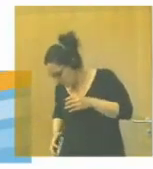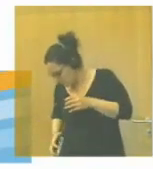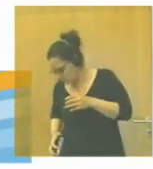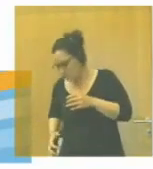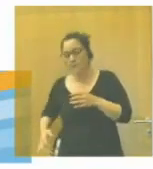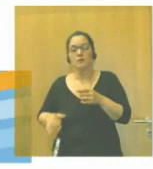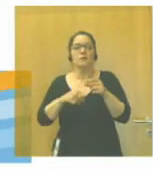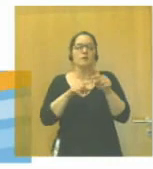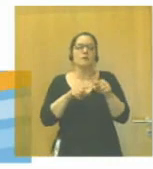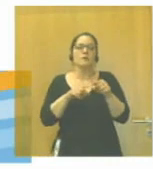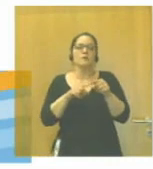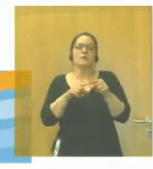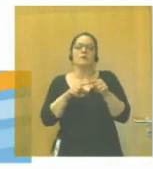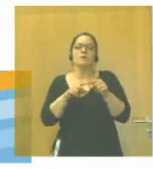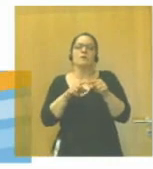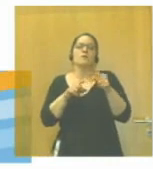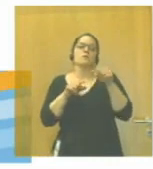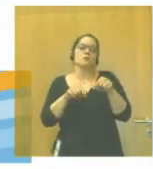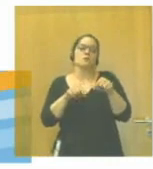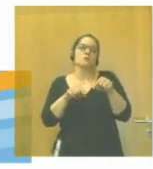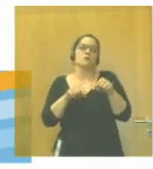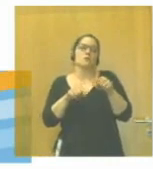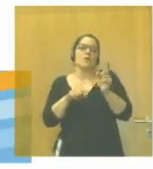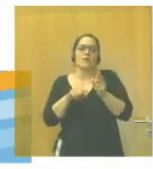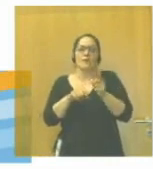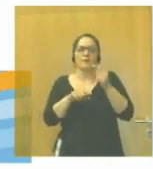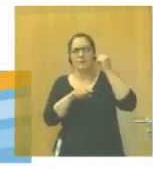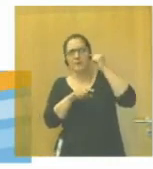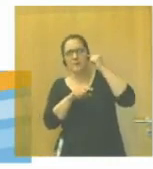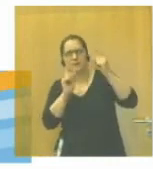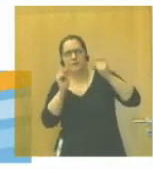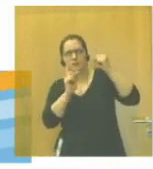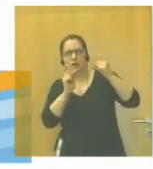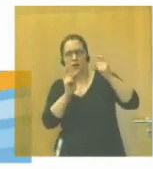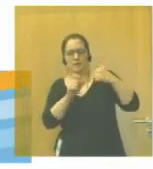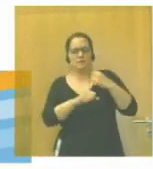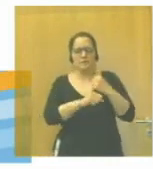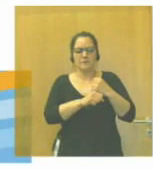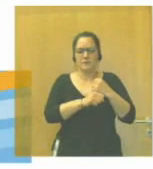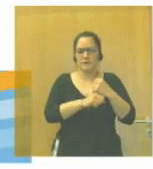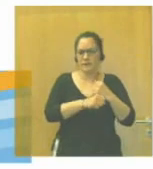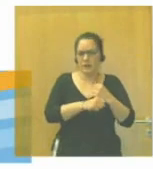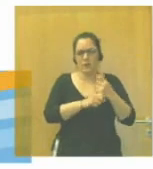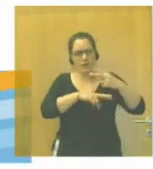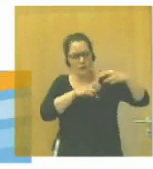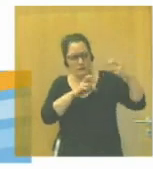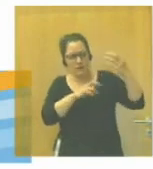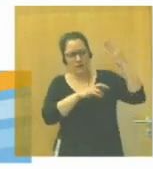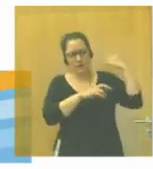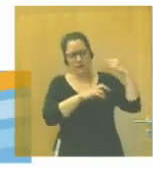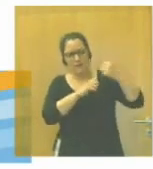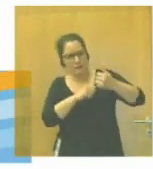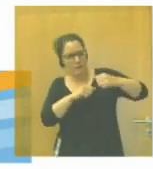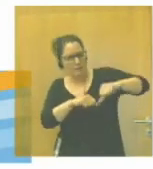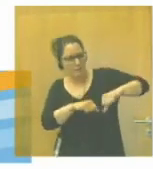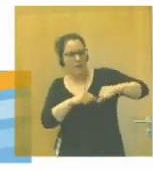have to rigorously evaluate what you're doing. Lots of times people will put money in because they lost a loved one and they say,